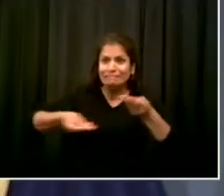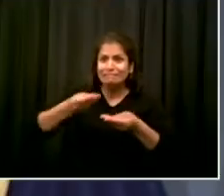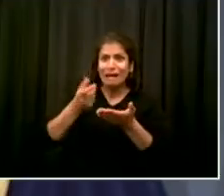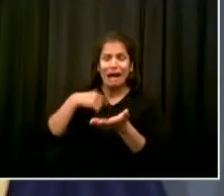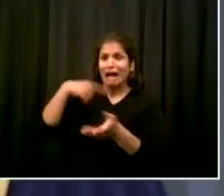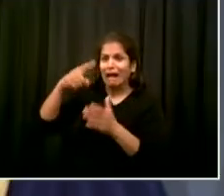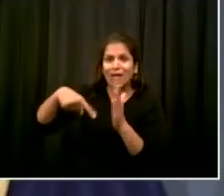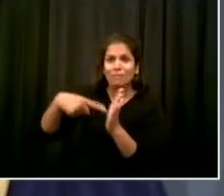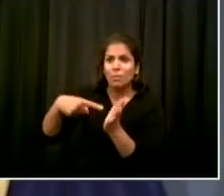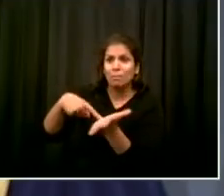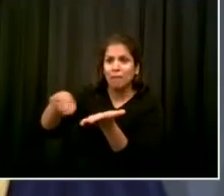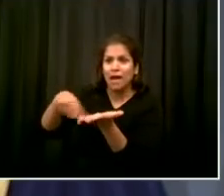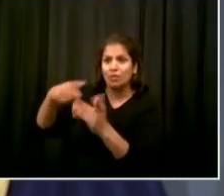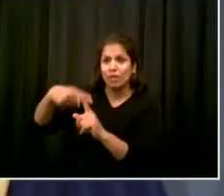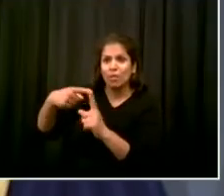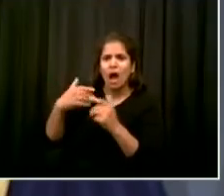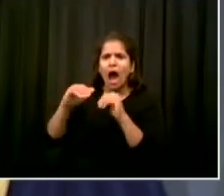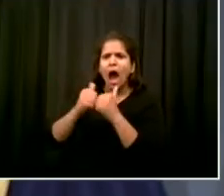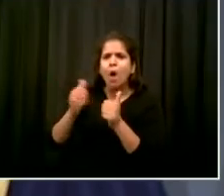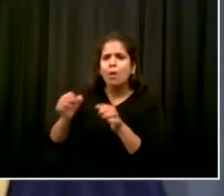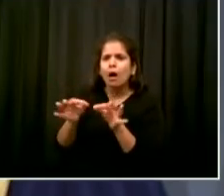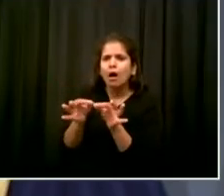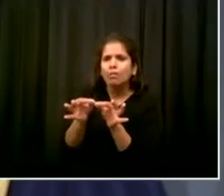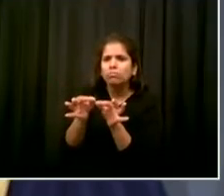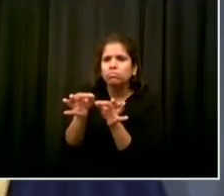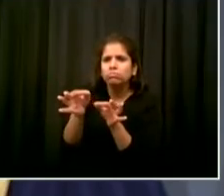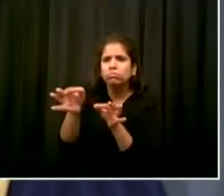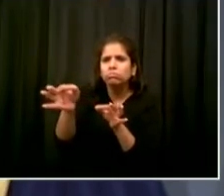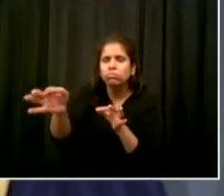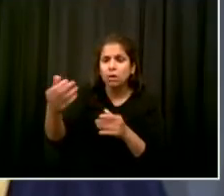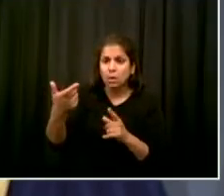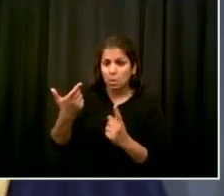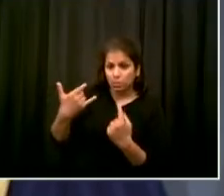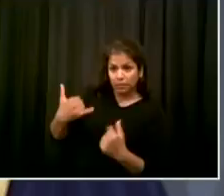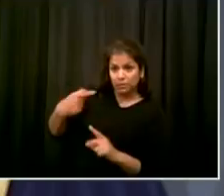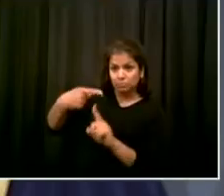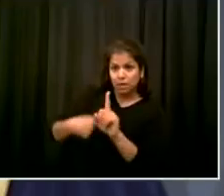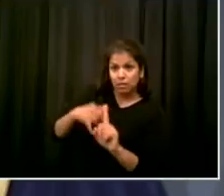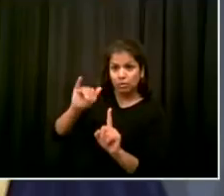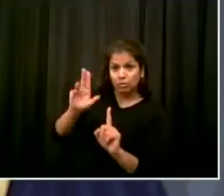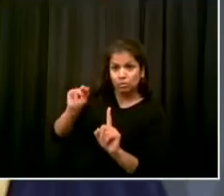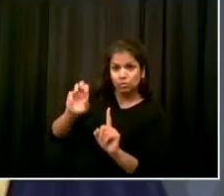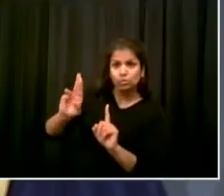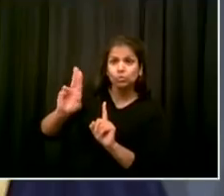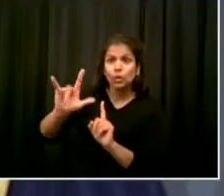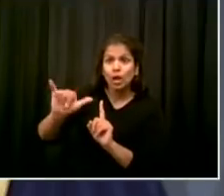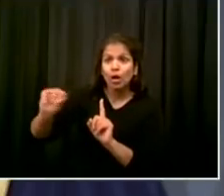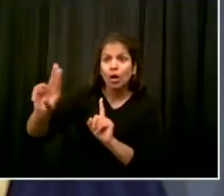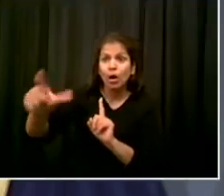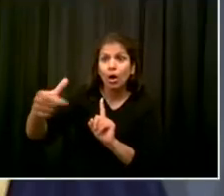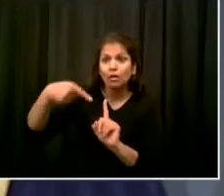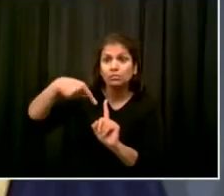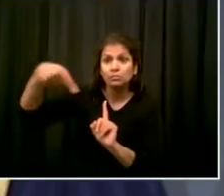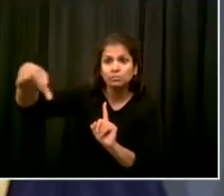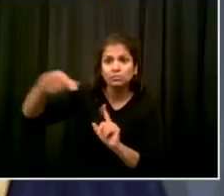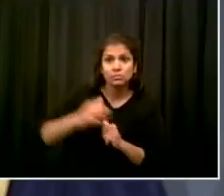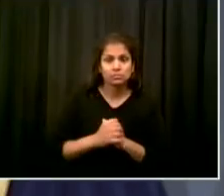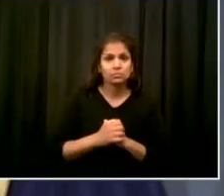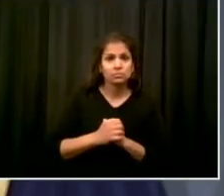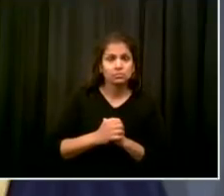Look, the bigger solutions, would I like to see a massive stimulus that covers those rent payments? Of